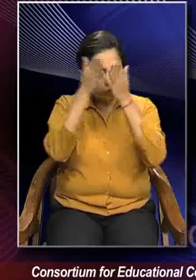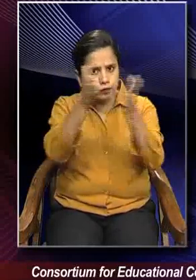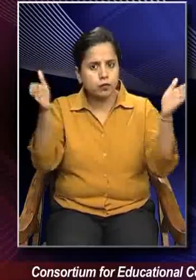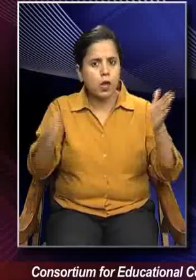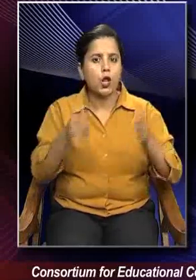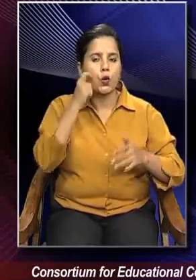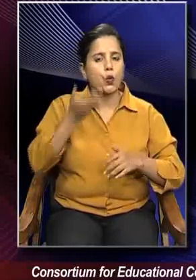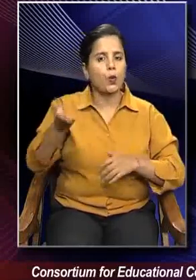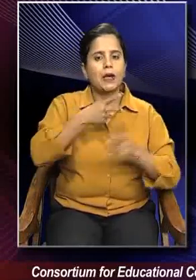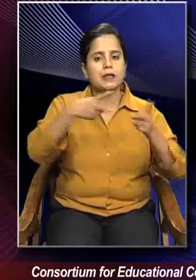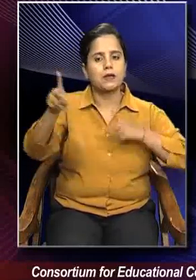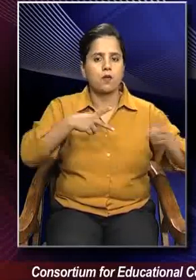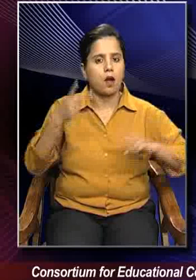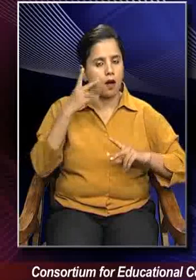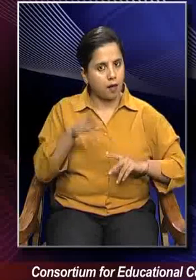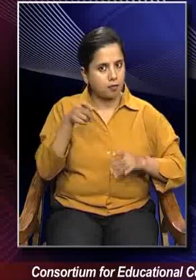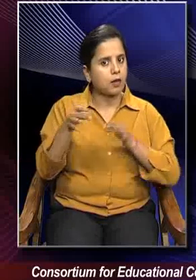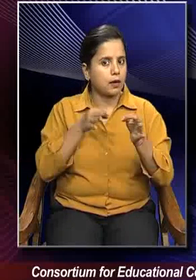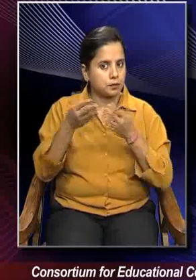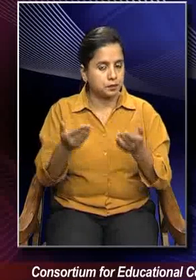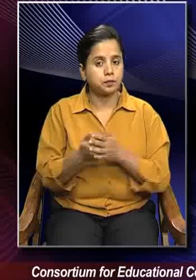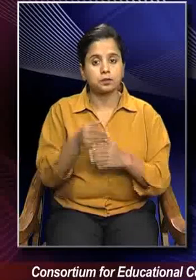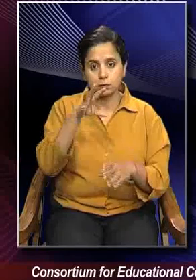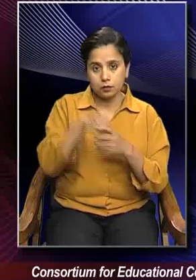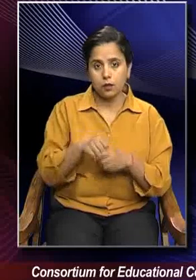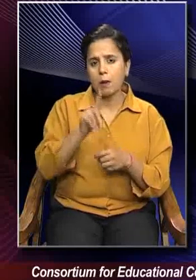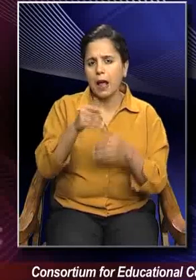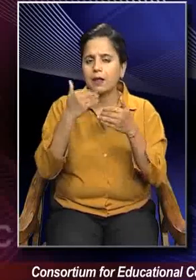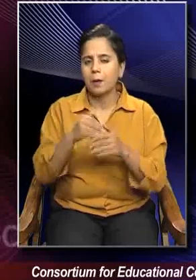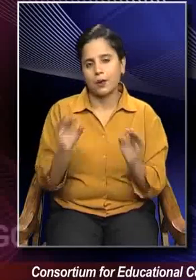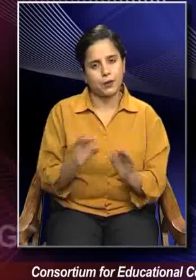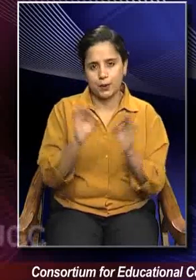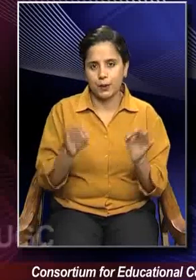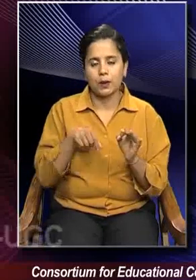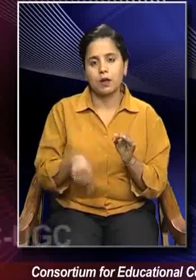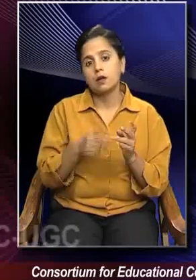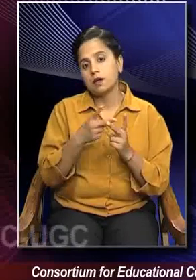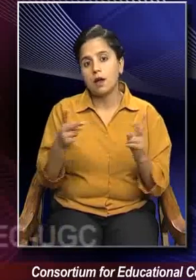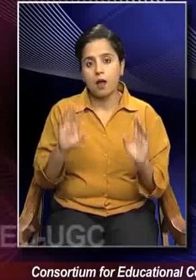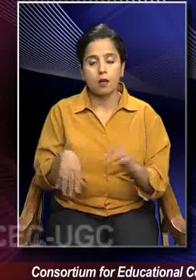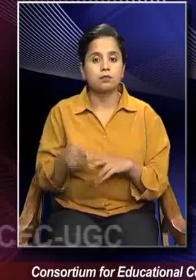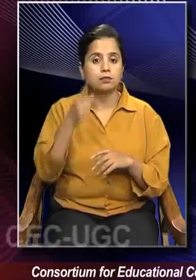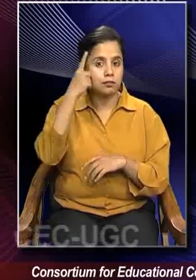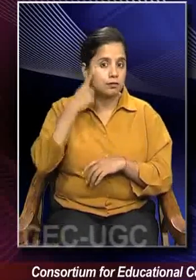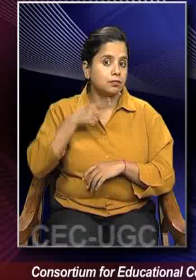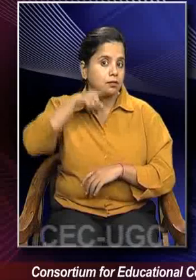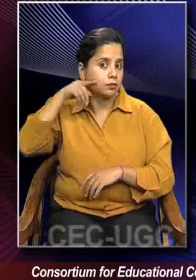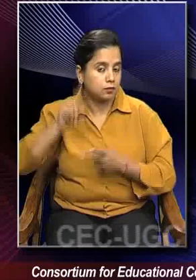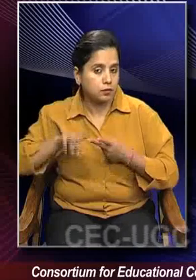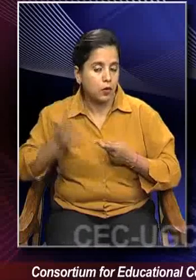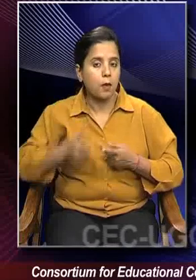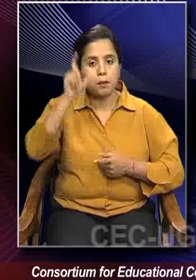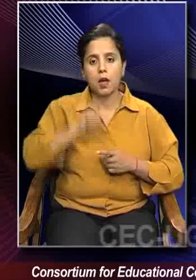human differences, including but not limited to race, ethnicity,